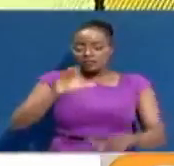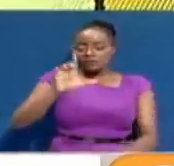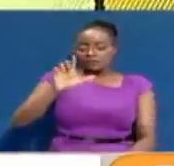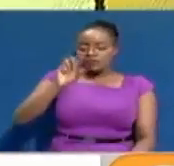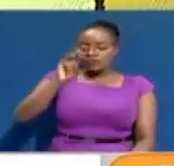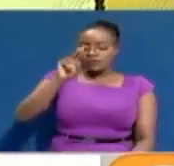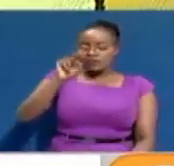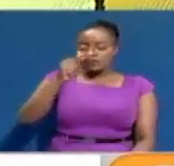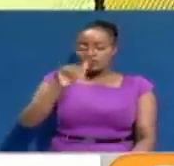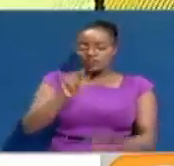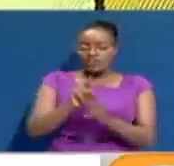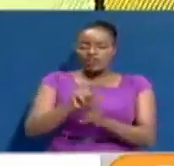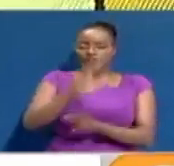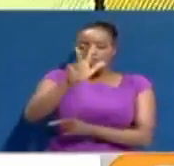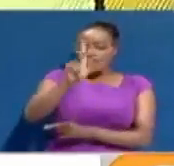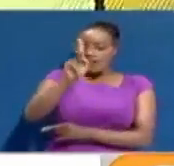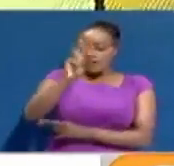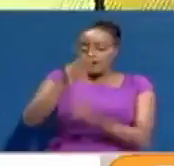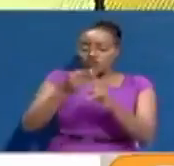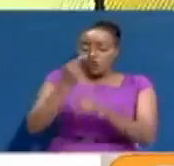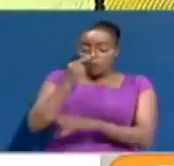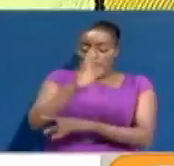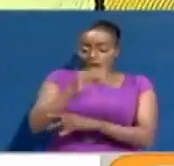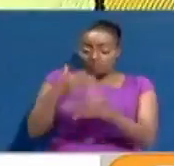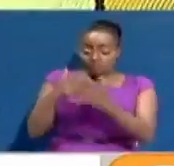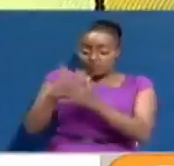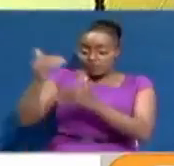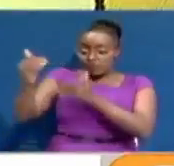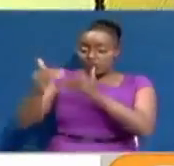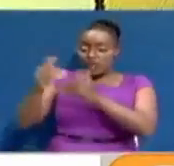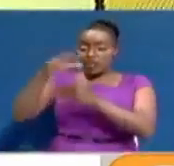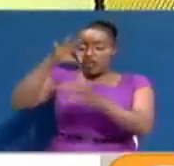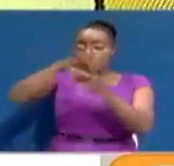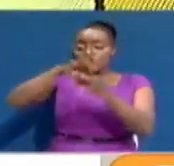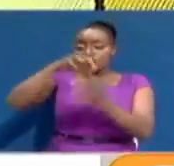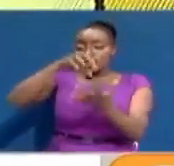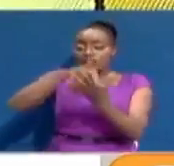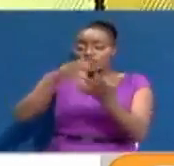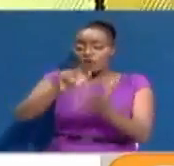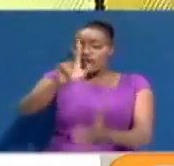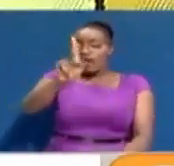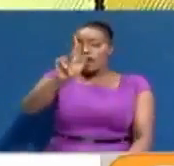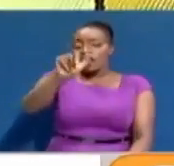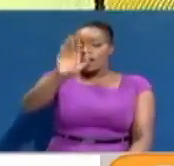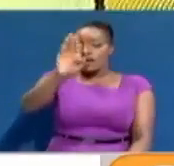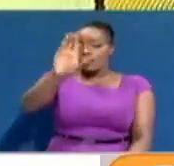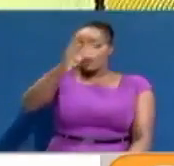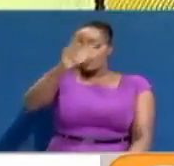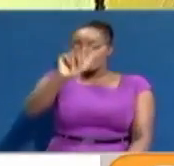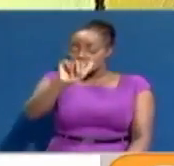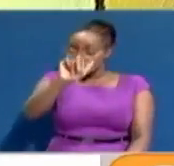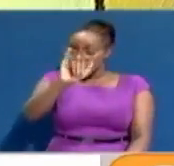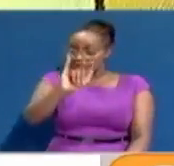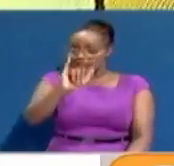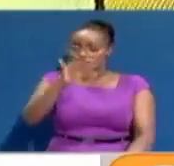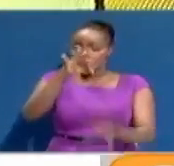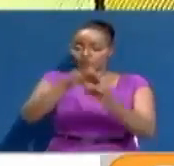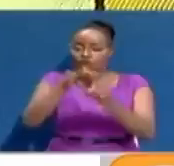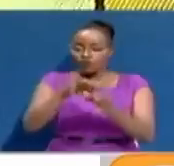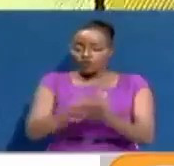walked 3 kilometers from her home to the nearest polling station in Kabuchai to cast her